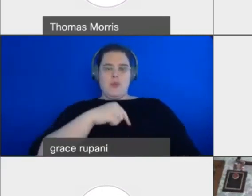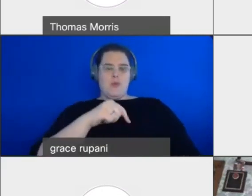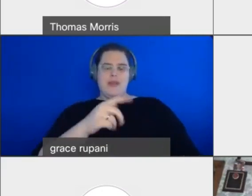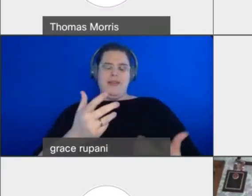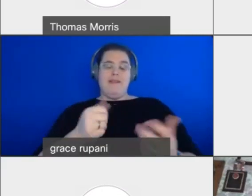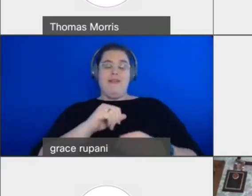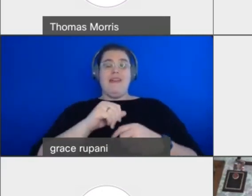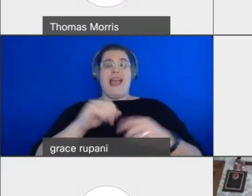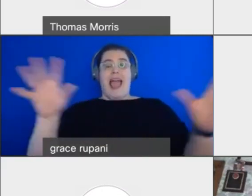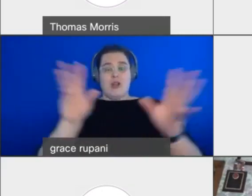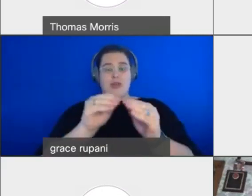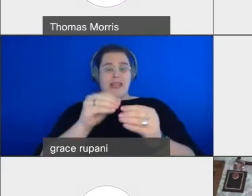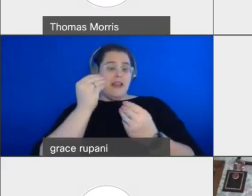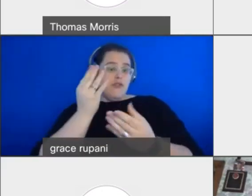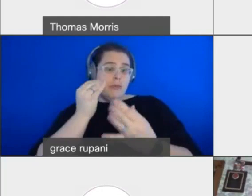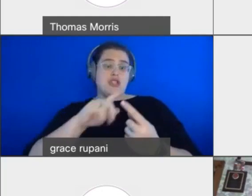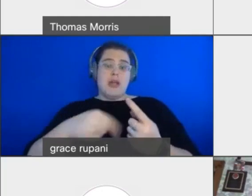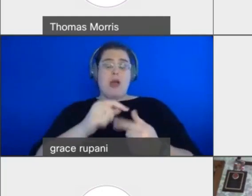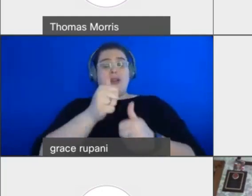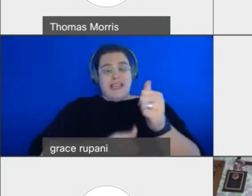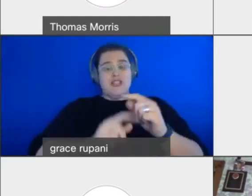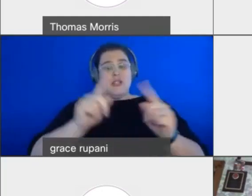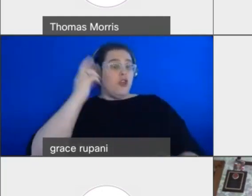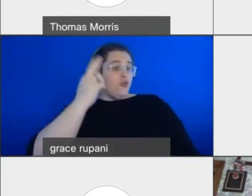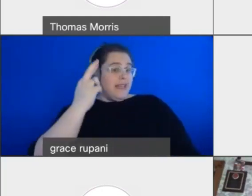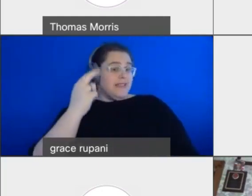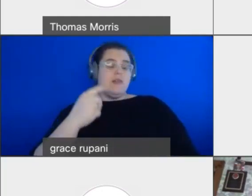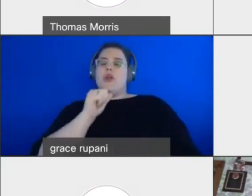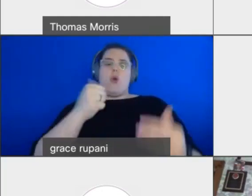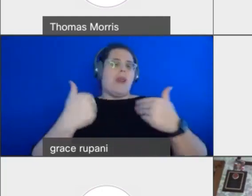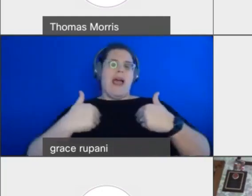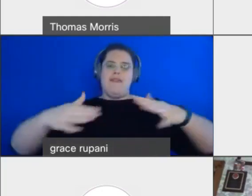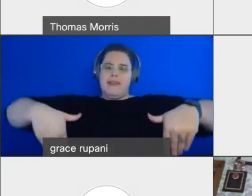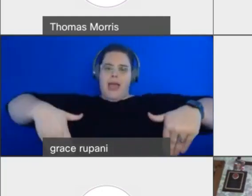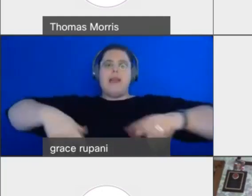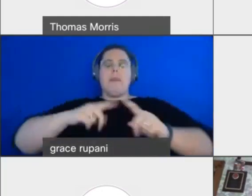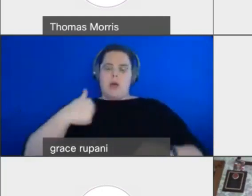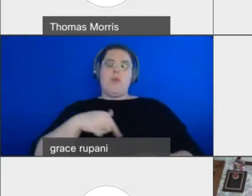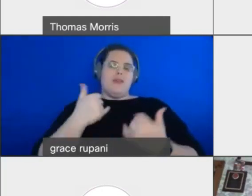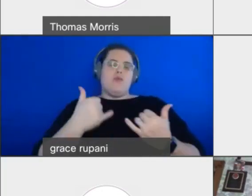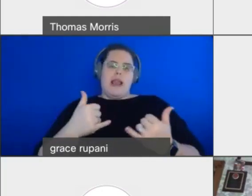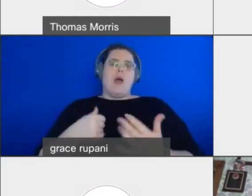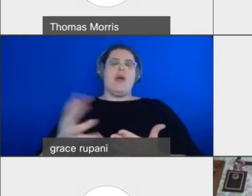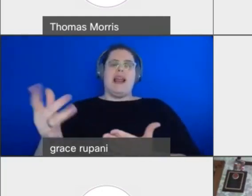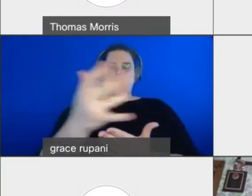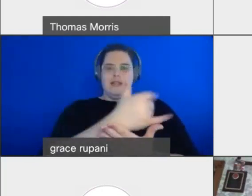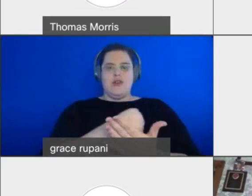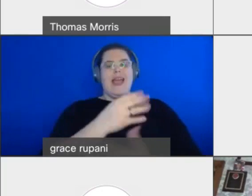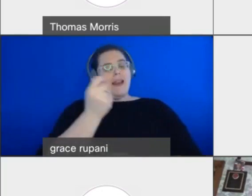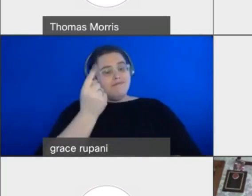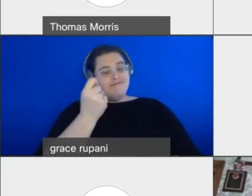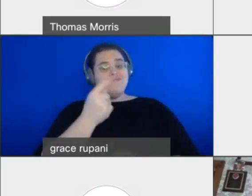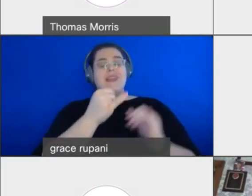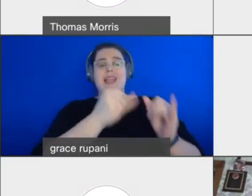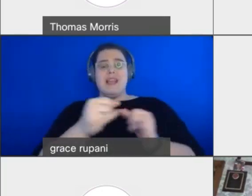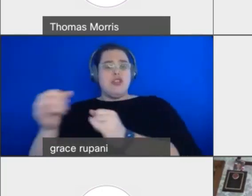reasons, but we are collecting it. And it's an individual issue and it's being dealt with